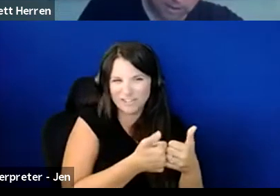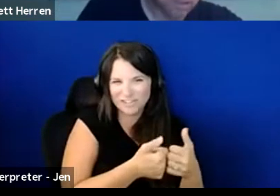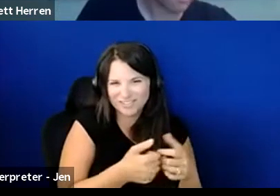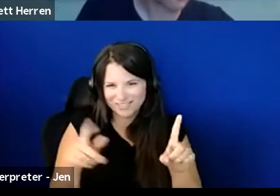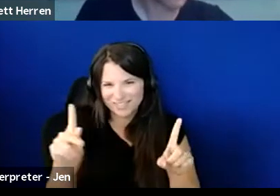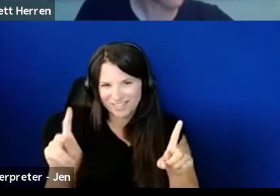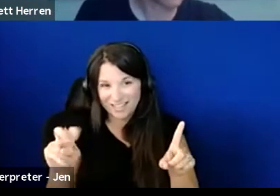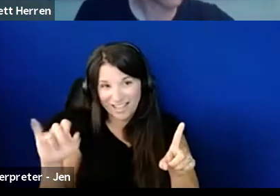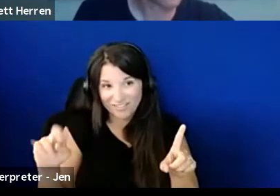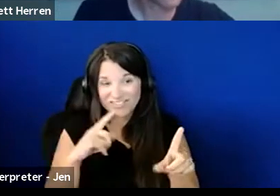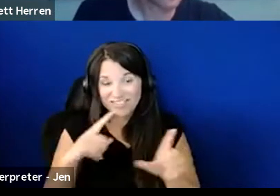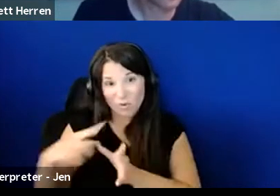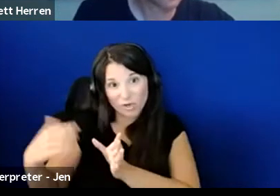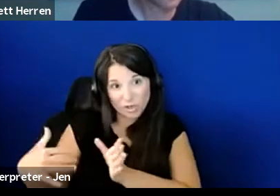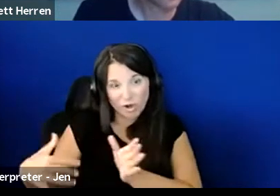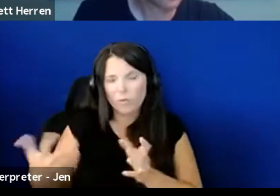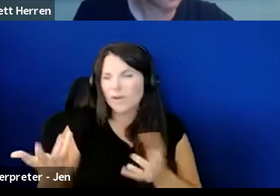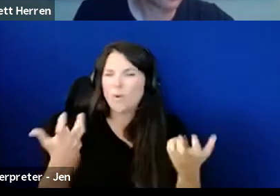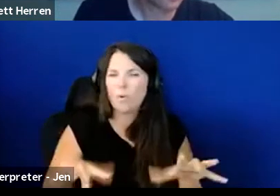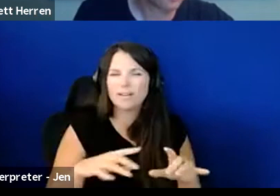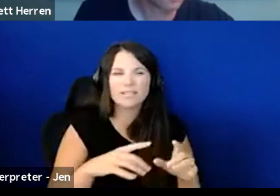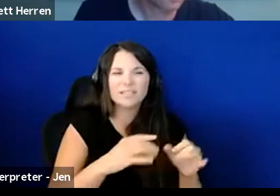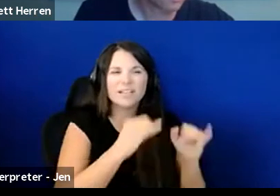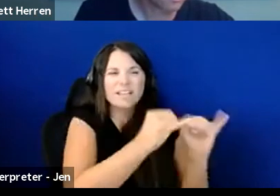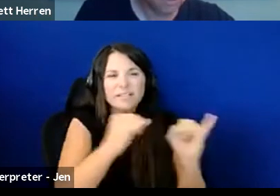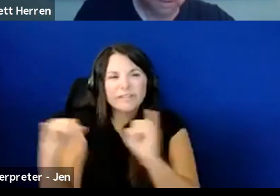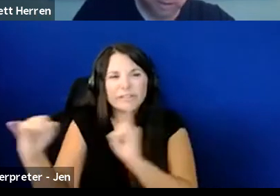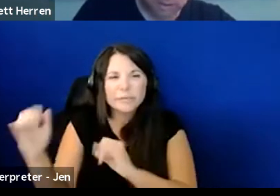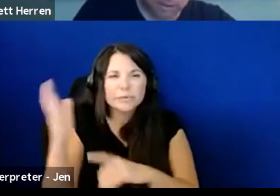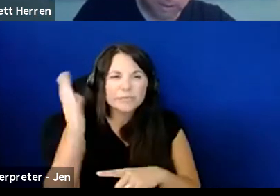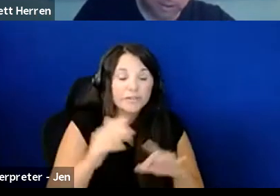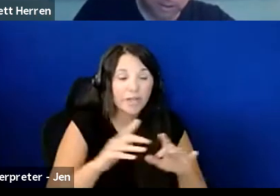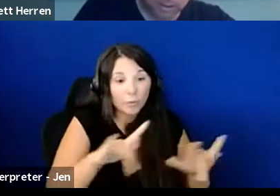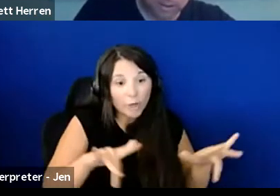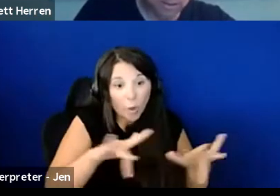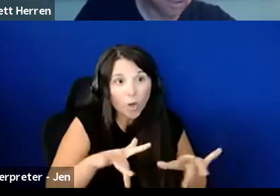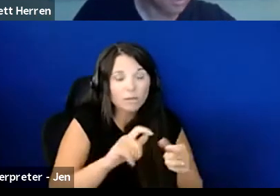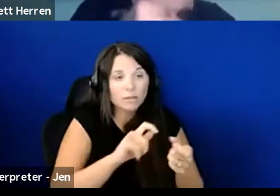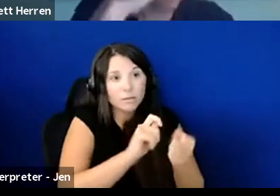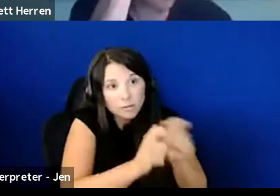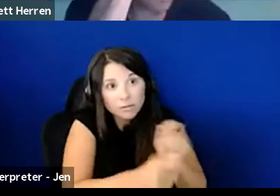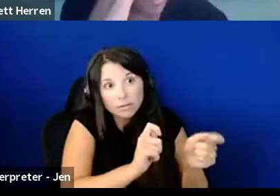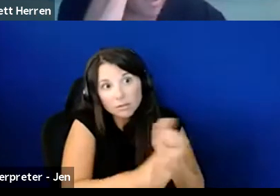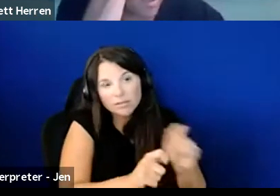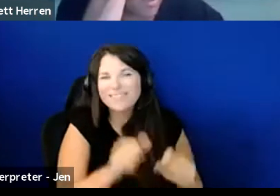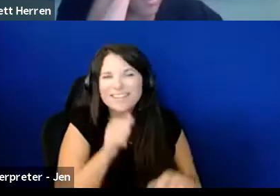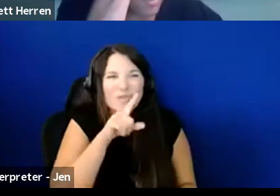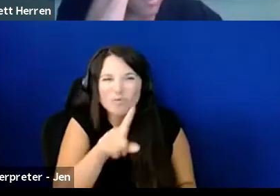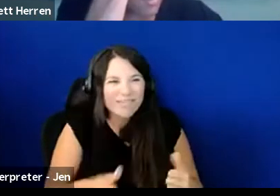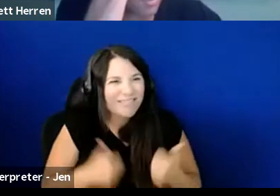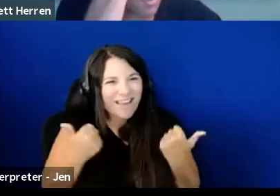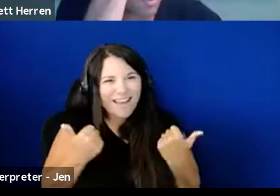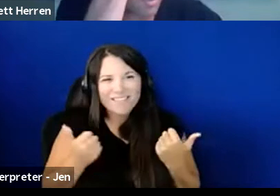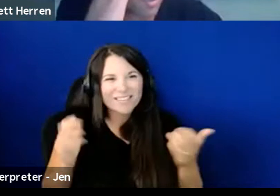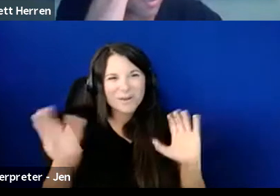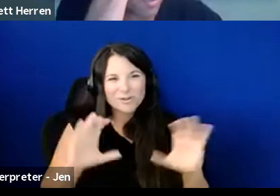want individualized speeches where they just go record themselves or edit it over and over, because that's not real life to giving a speech in the classroom. And so